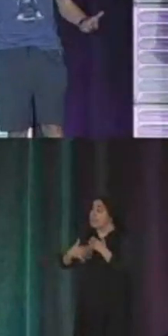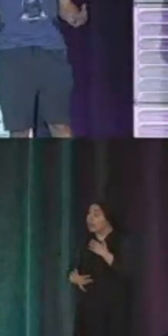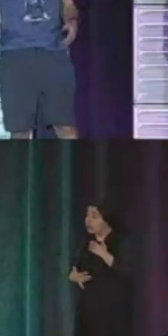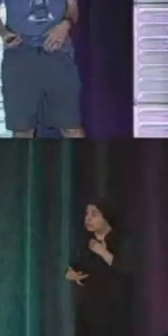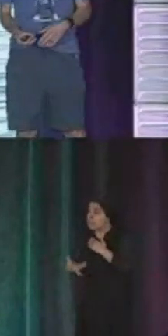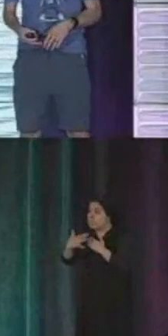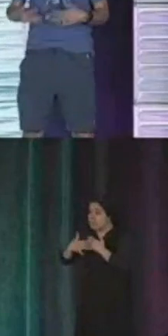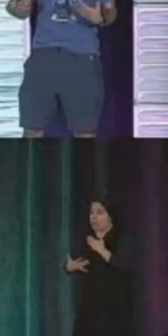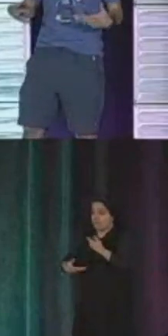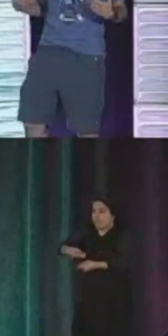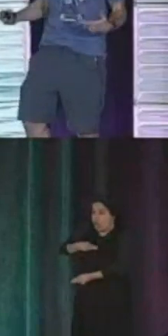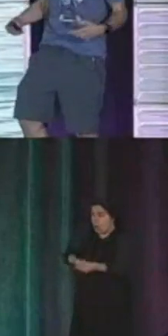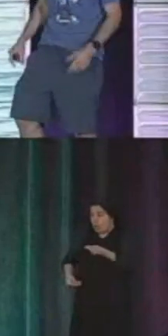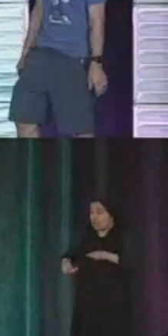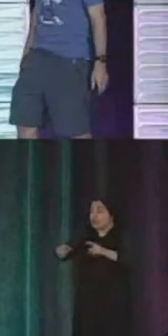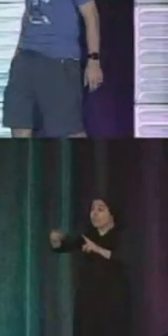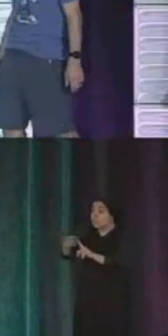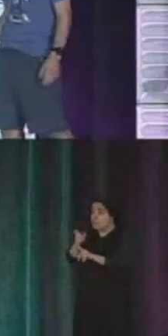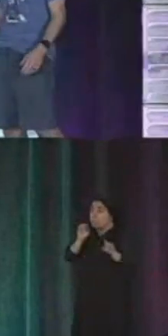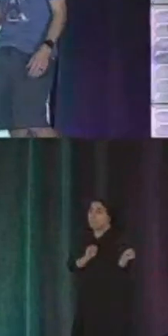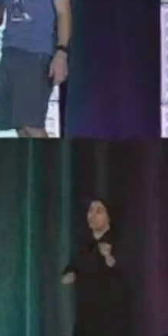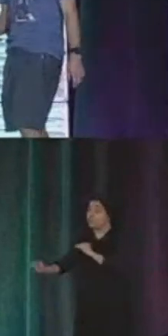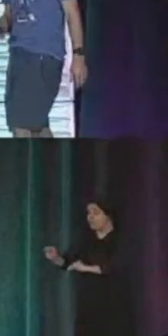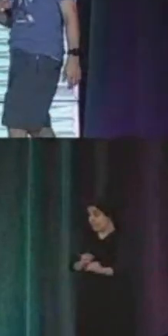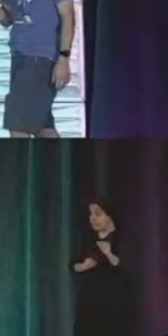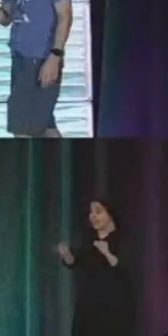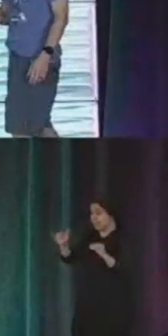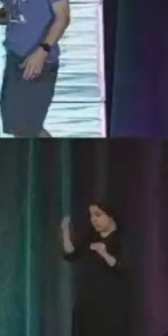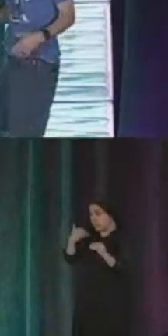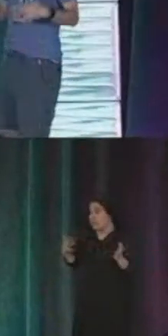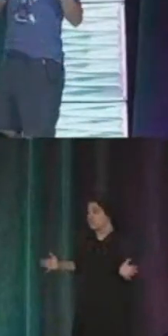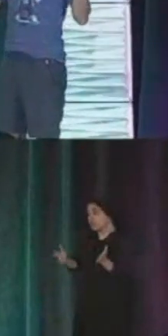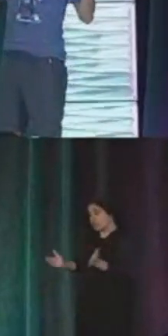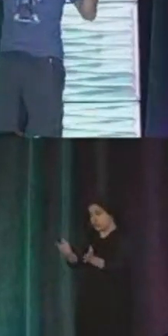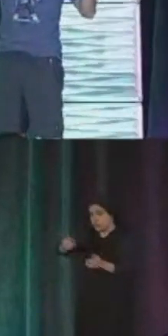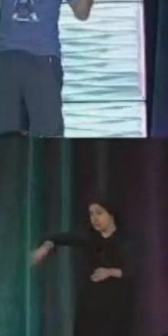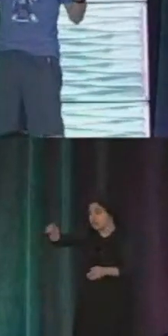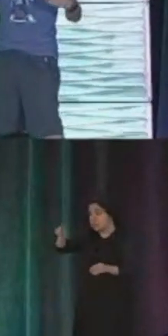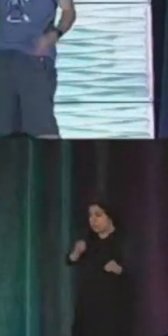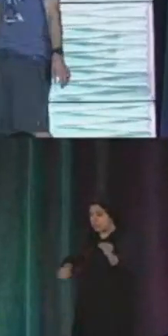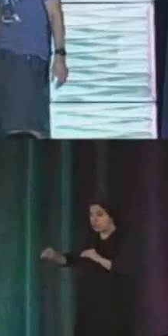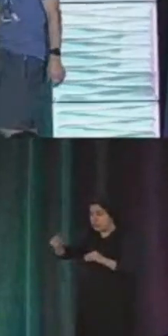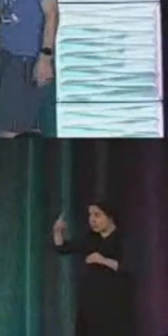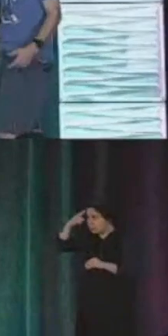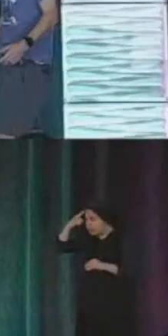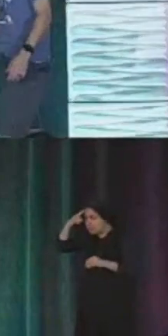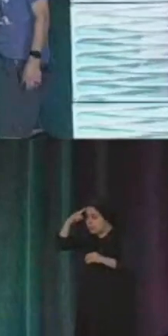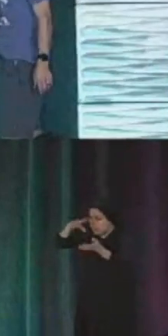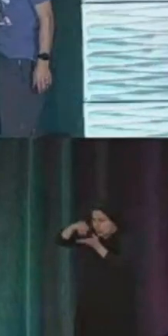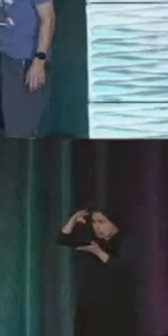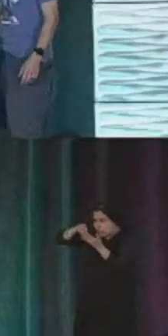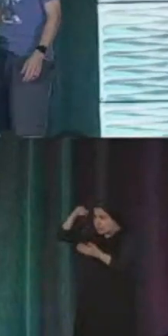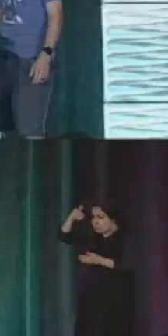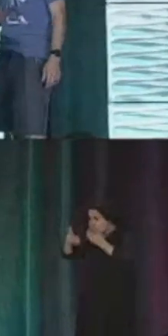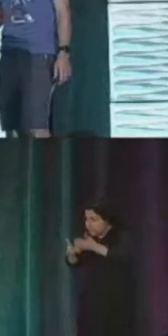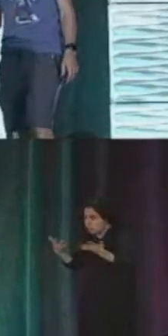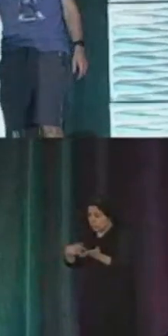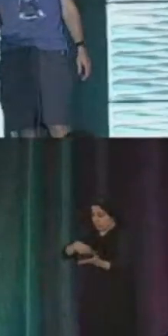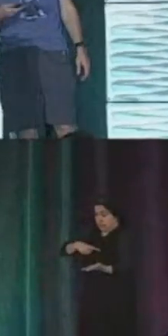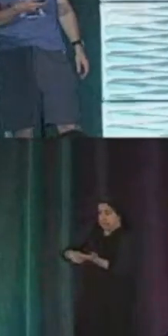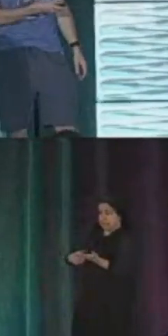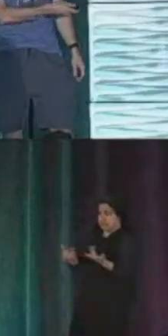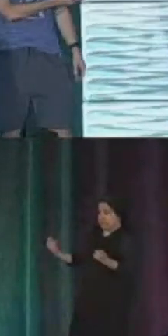blood flow comes from moving. And so that's why I make you move, so that your brain can learn and process what we're going to talk about.